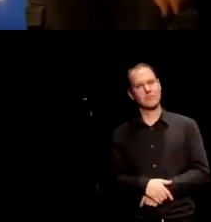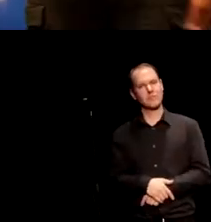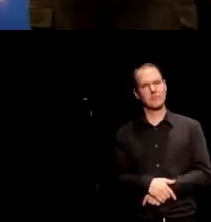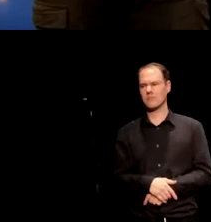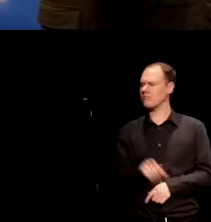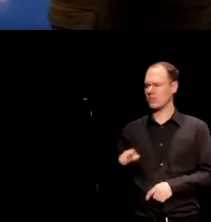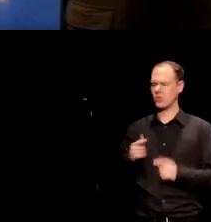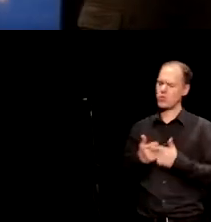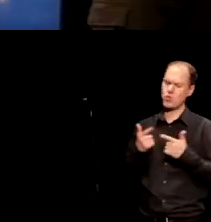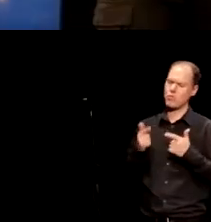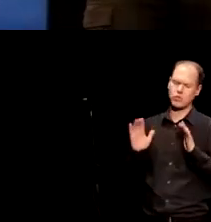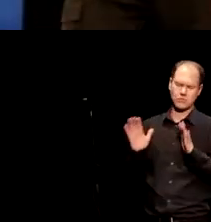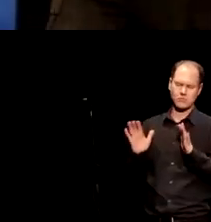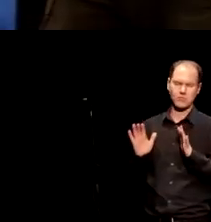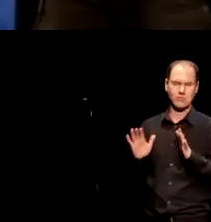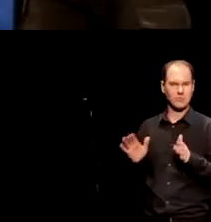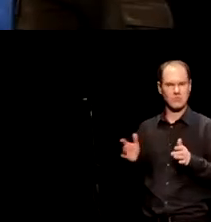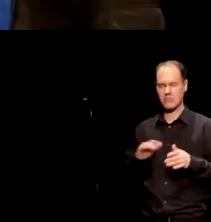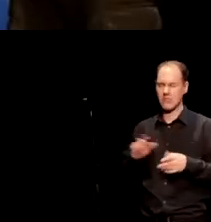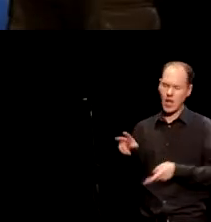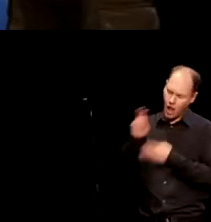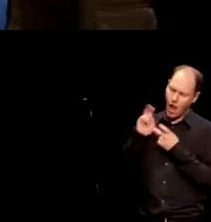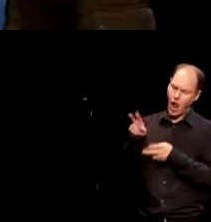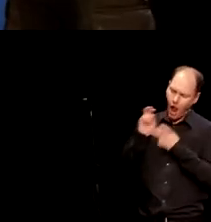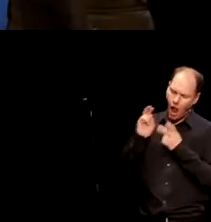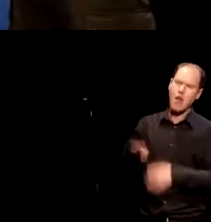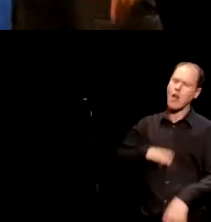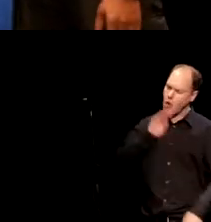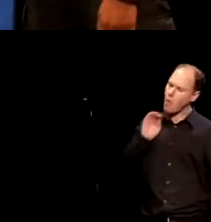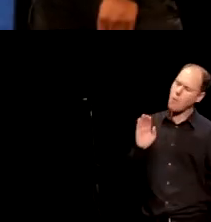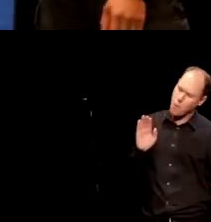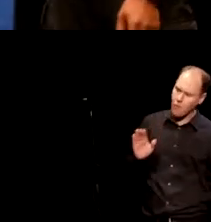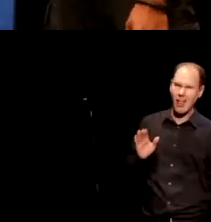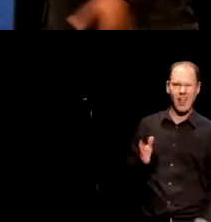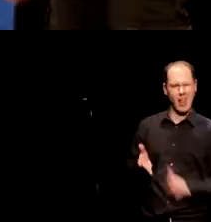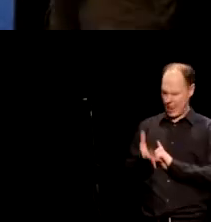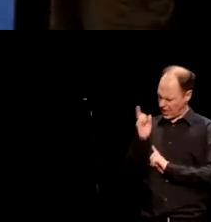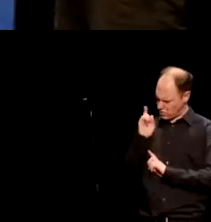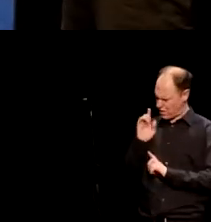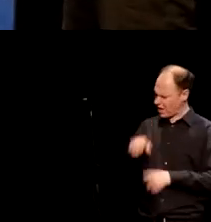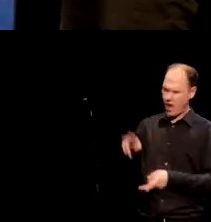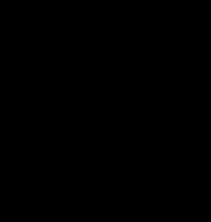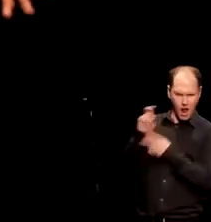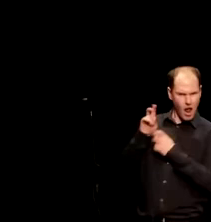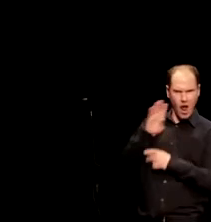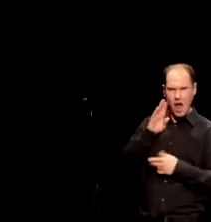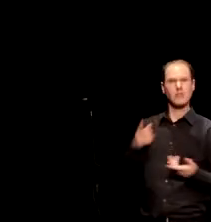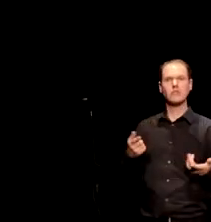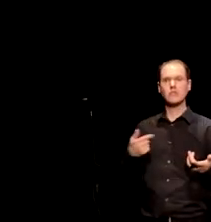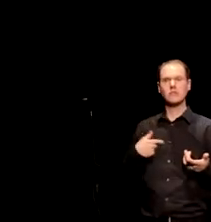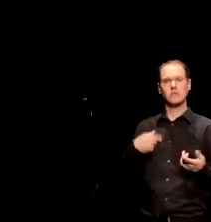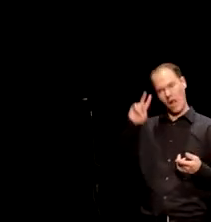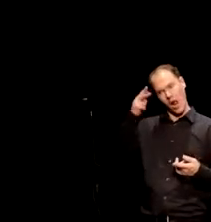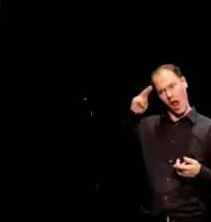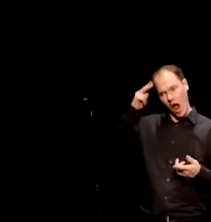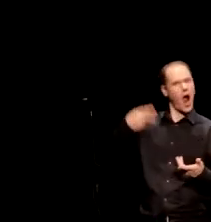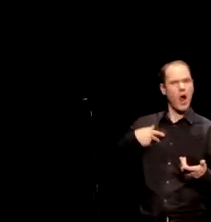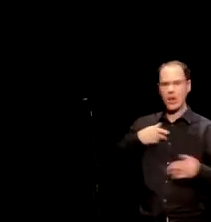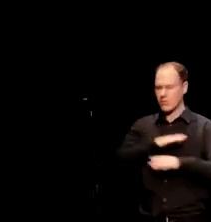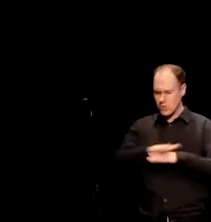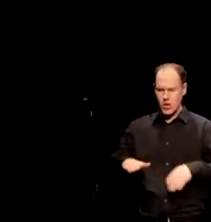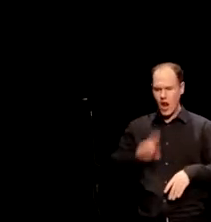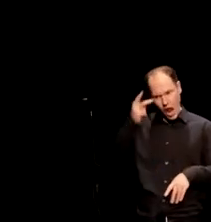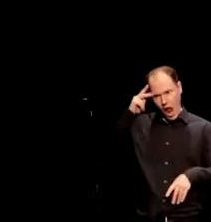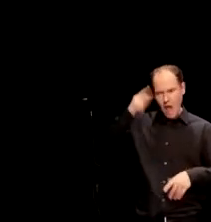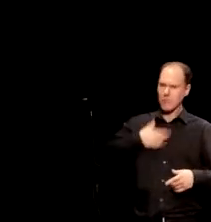This is too much. I have heard enough of this in the last week. I'm not a boy changing my mind every